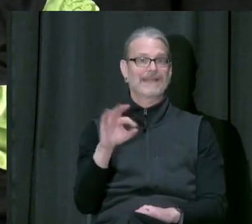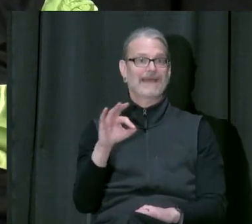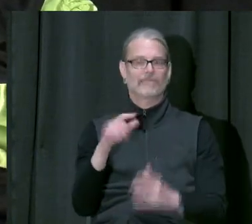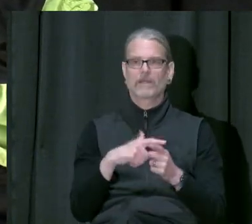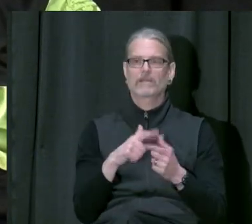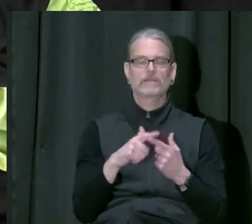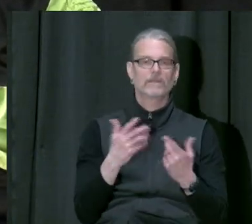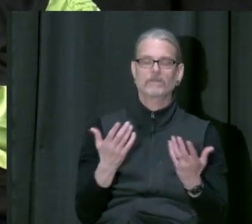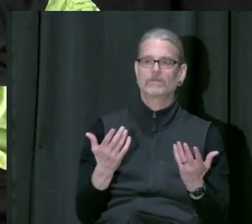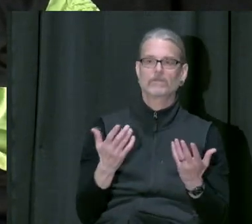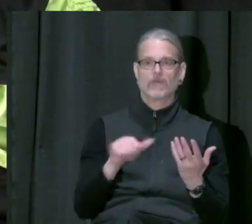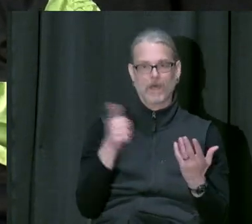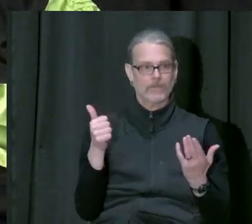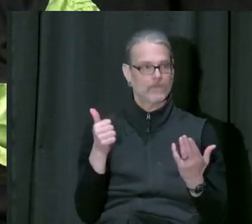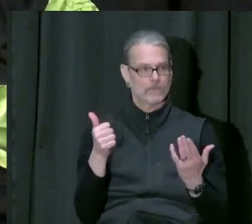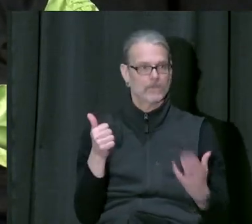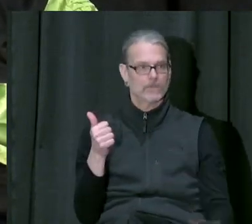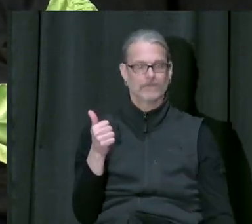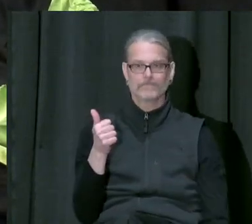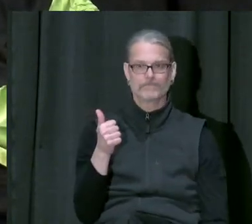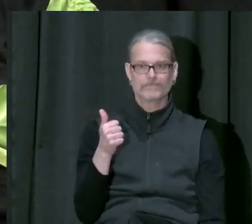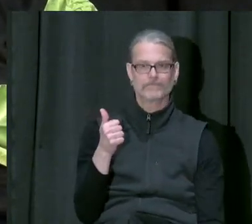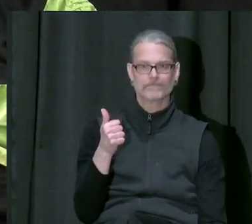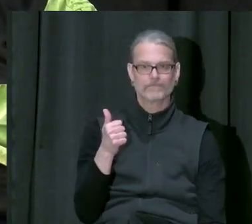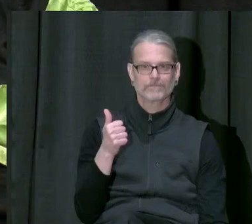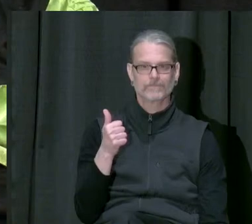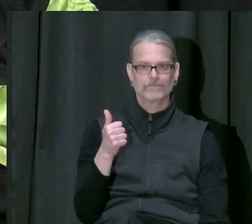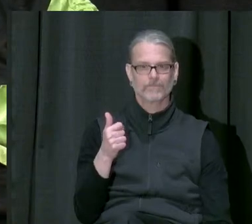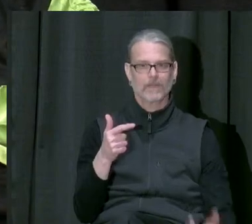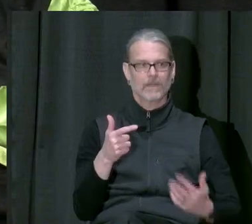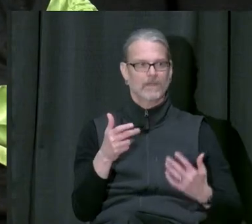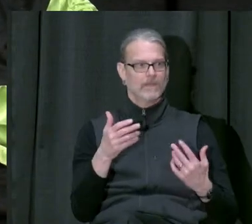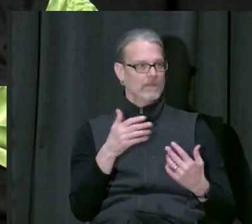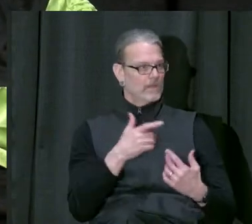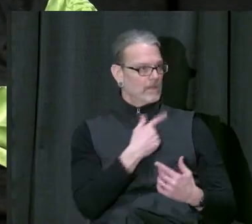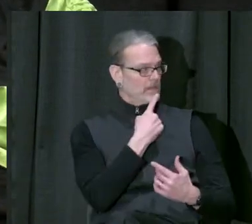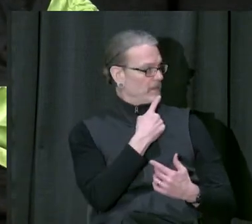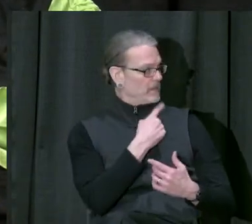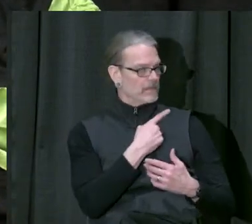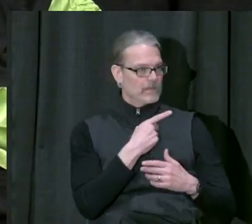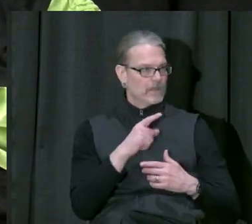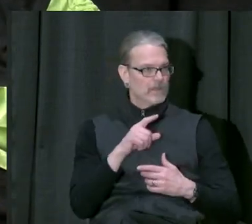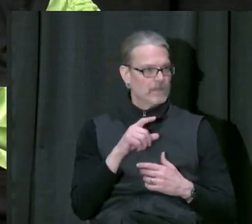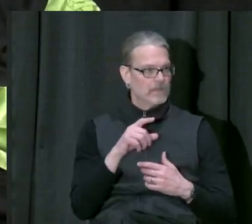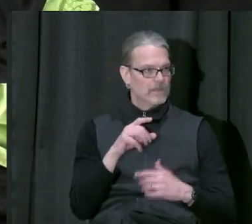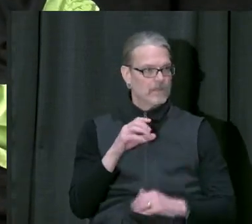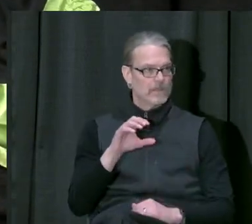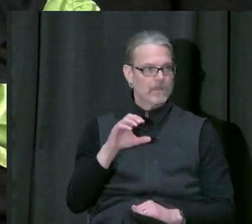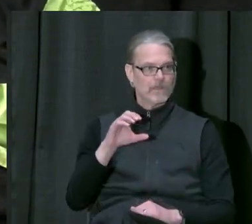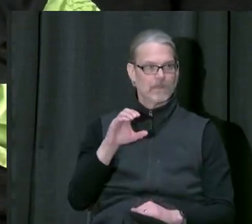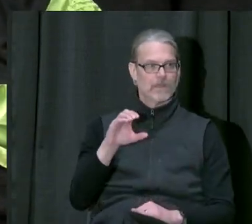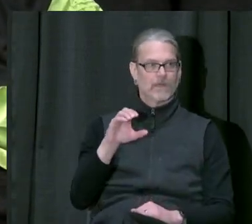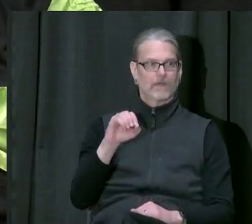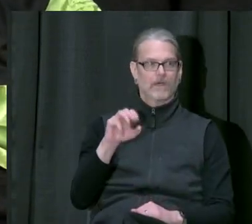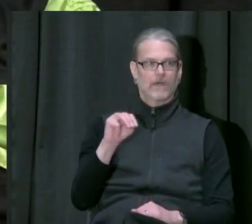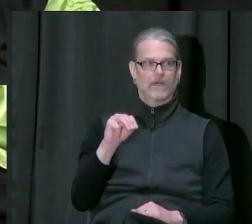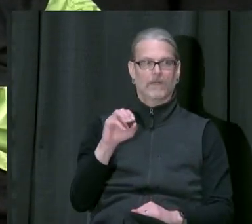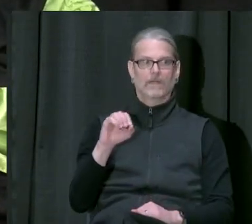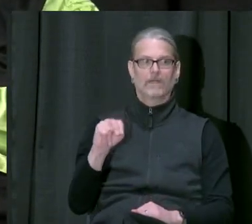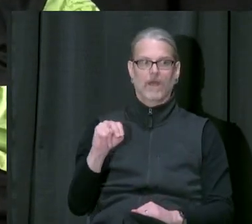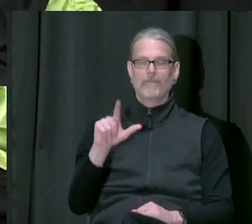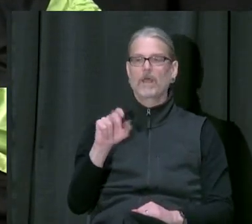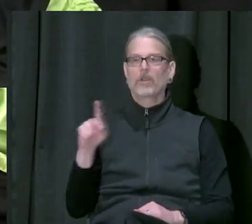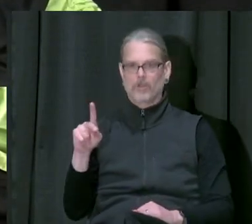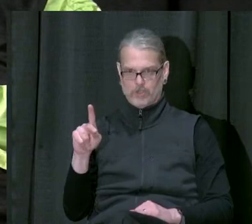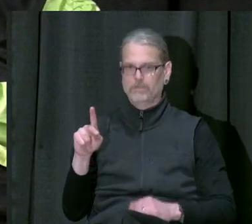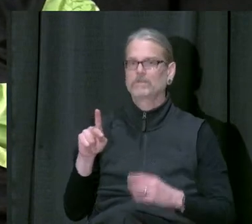Common Look or Access PDF. Now, Common Look is great for when you have lots of complex issues you have to fit, structure you have to tag